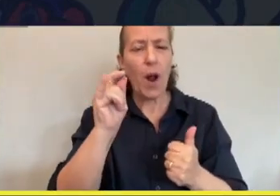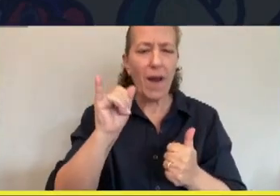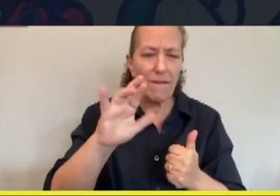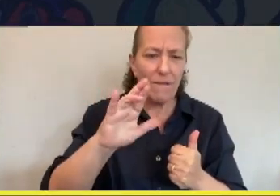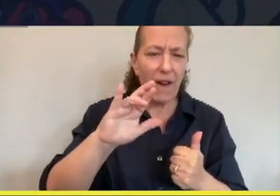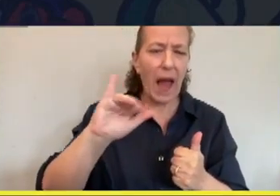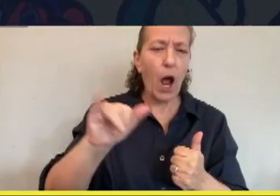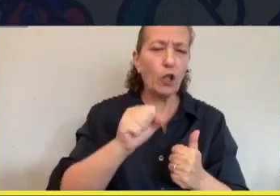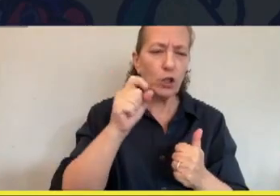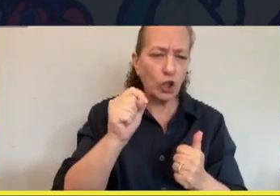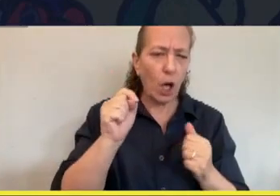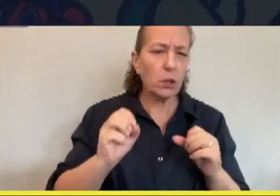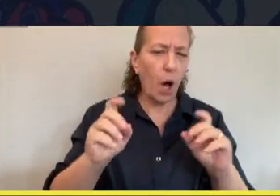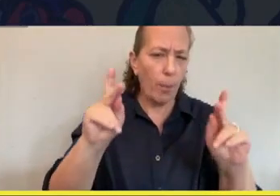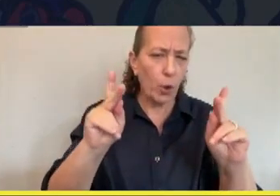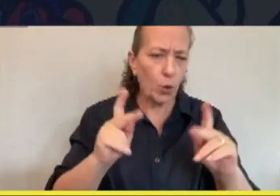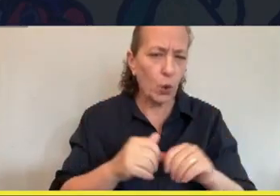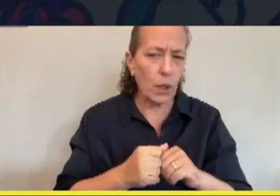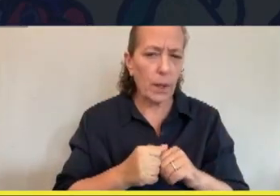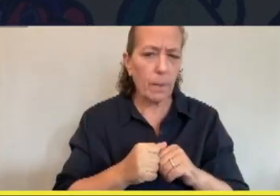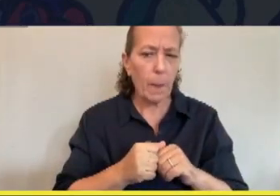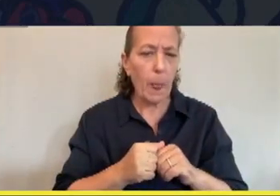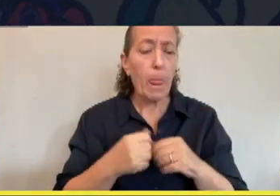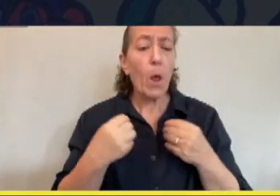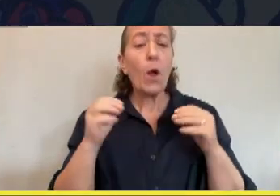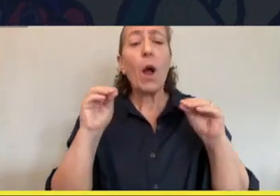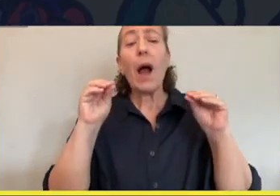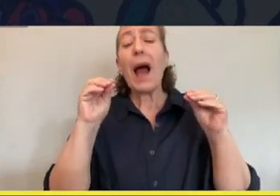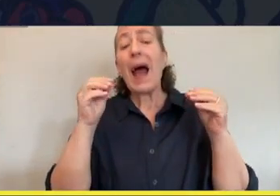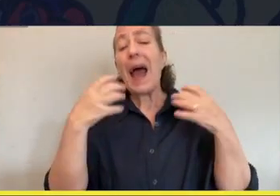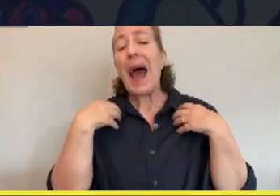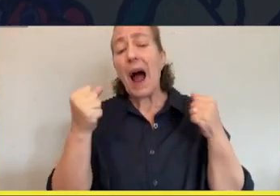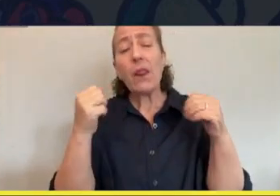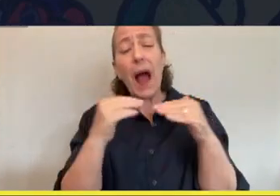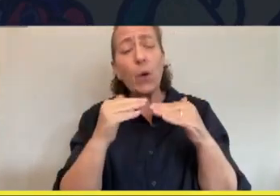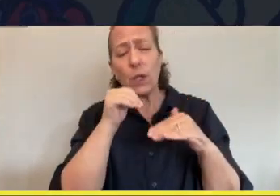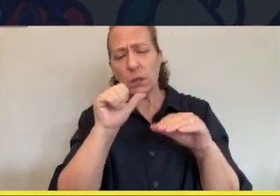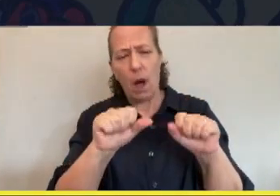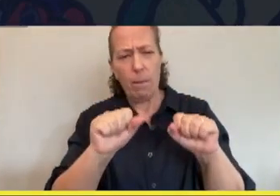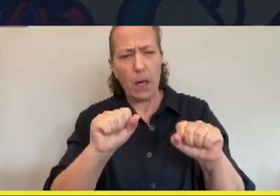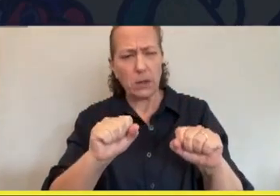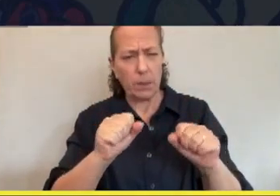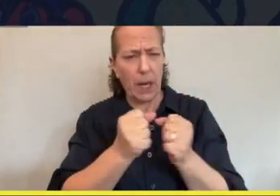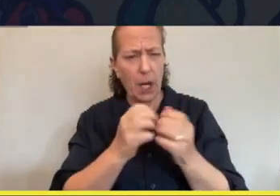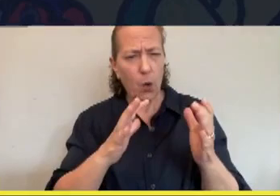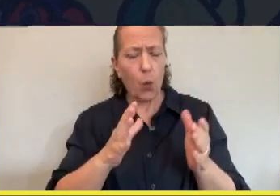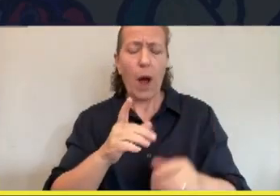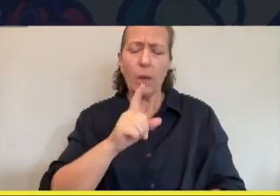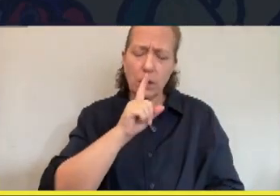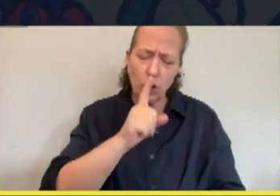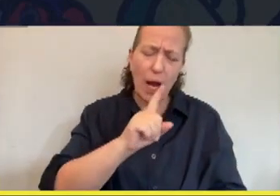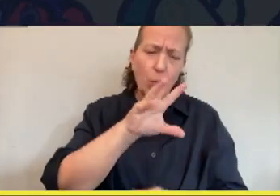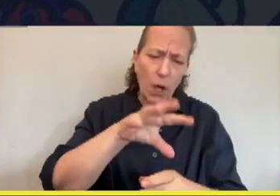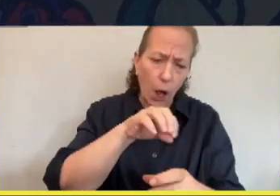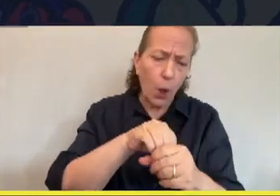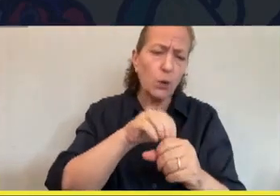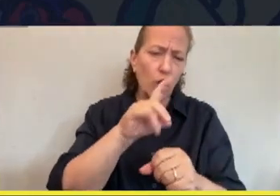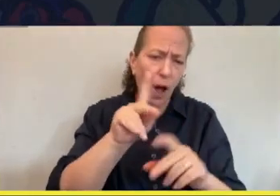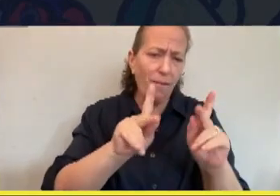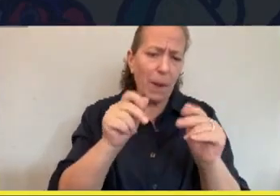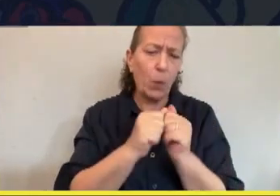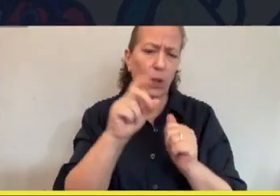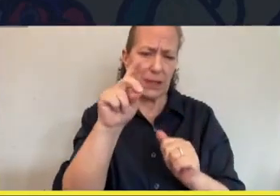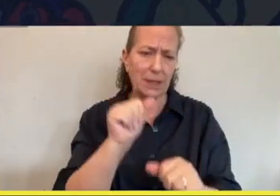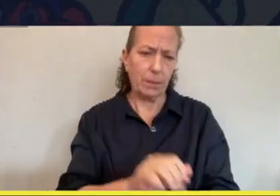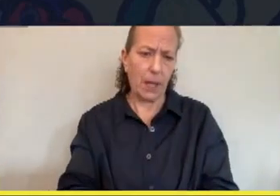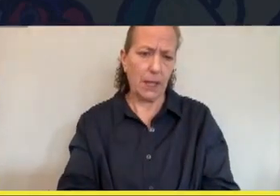well-being. Simply put, health equity is not possible without the genuine inclusion of people with disabilities. We've missed opportunities